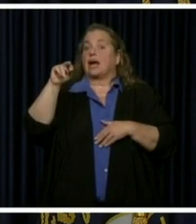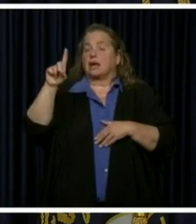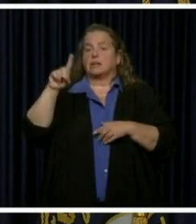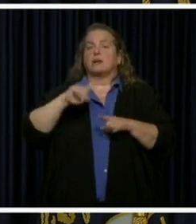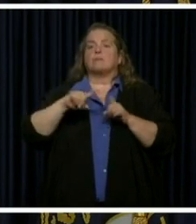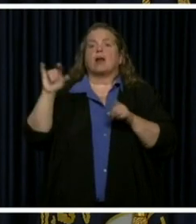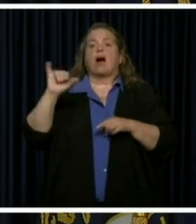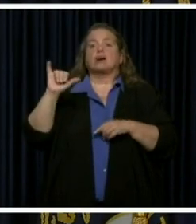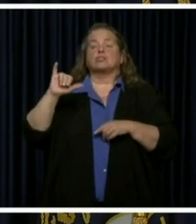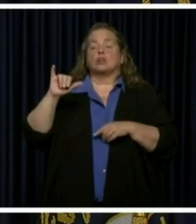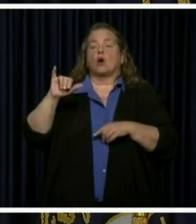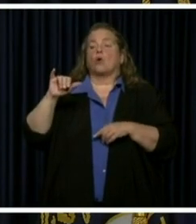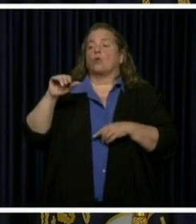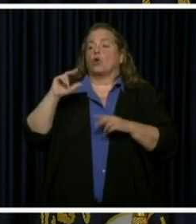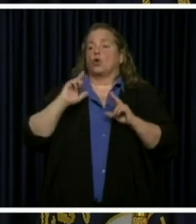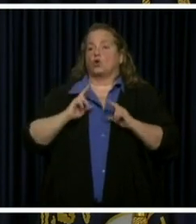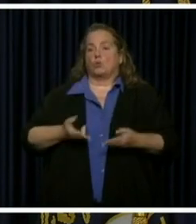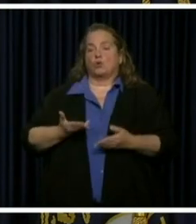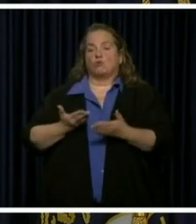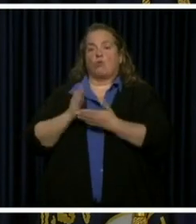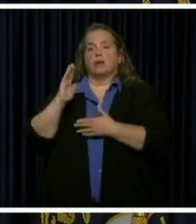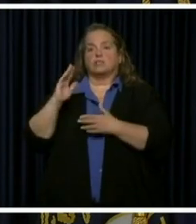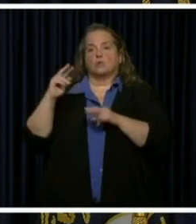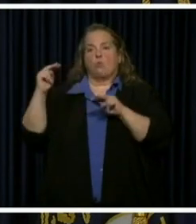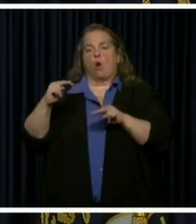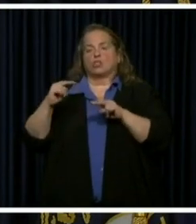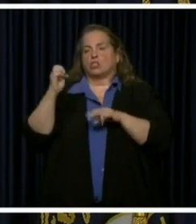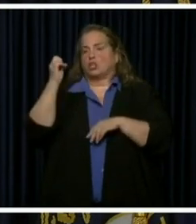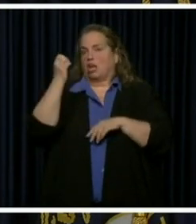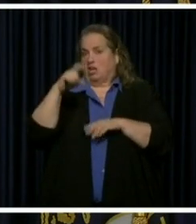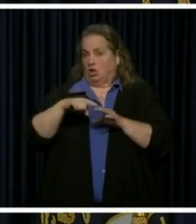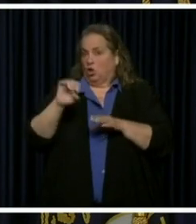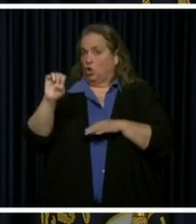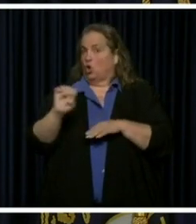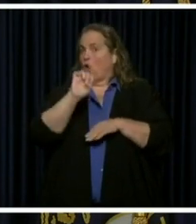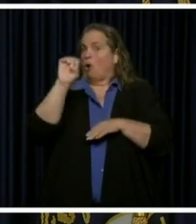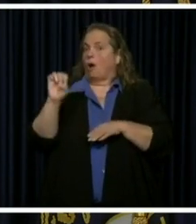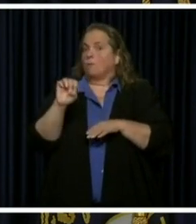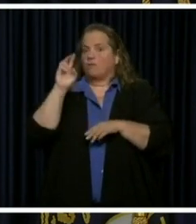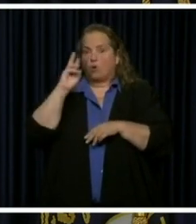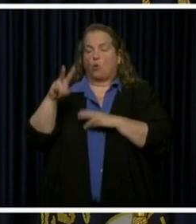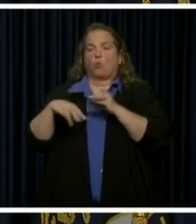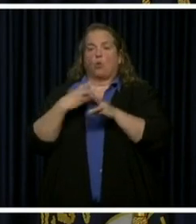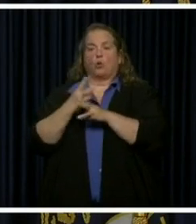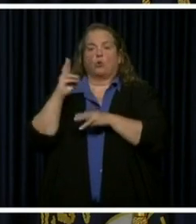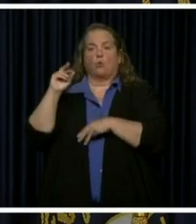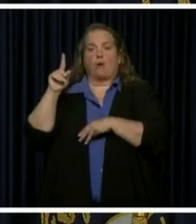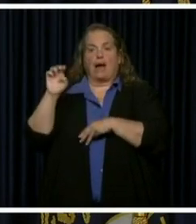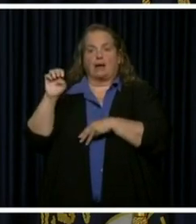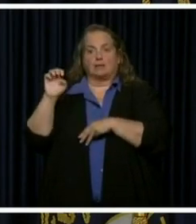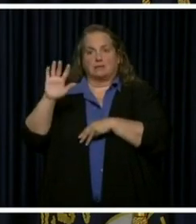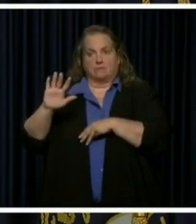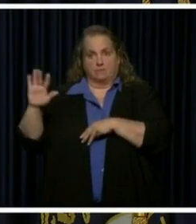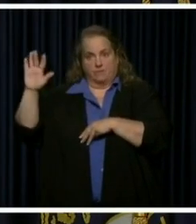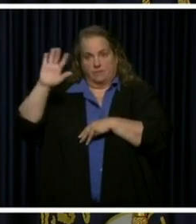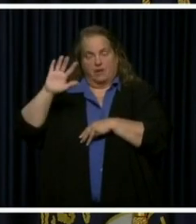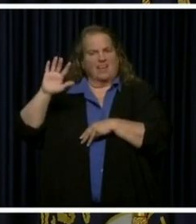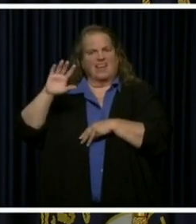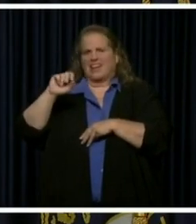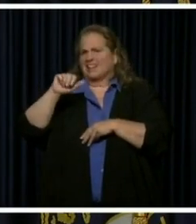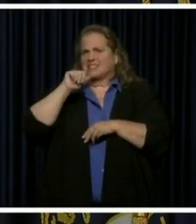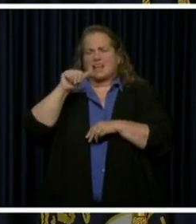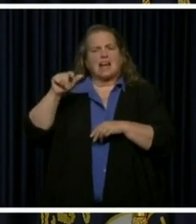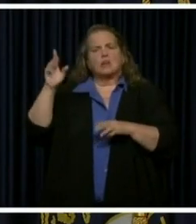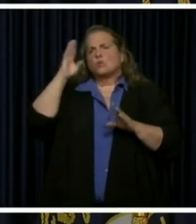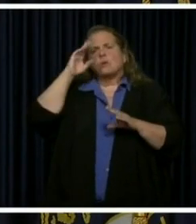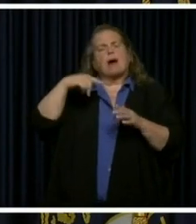Watch in Europe for the worldwide. And it's not an either or when you look at privacy. He was